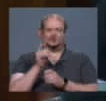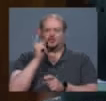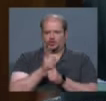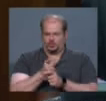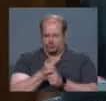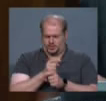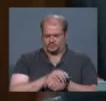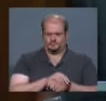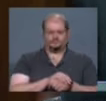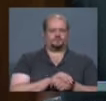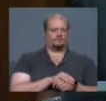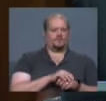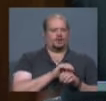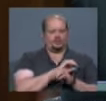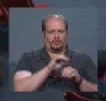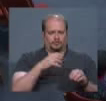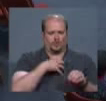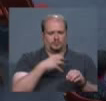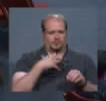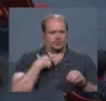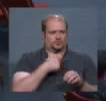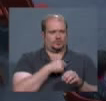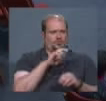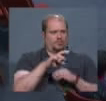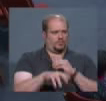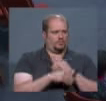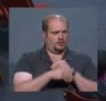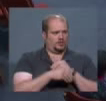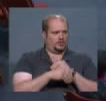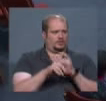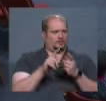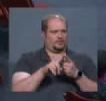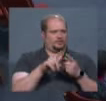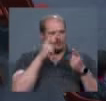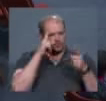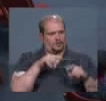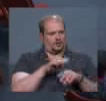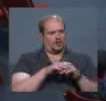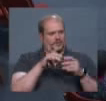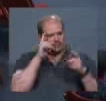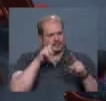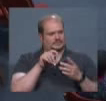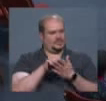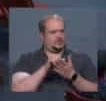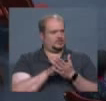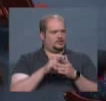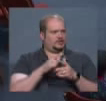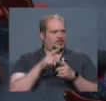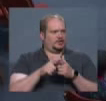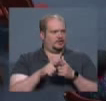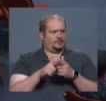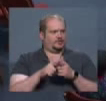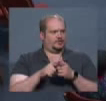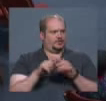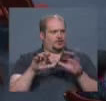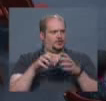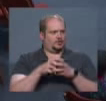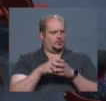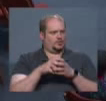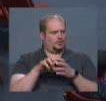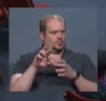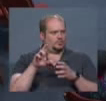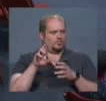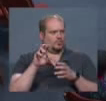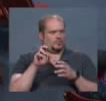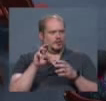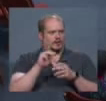Correct, Mayor. If there's no objection, we'll put the resolution on the consent agenda and group